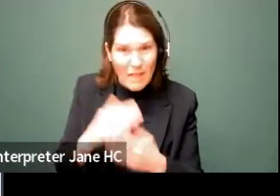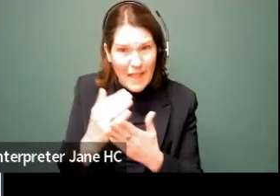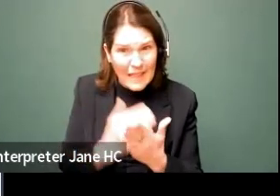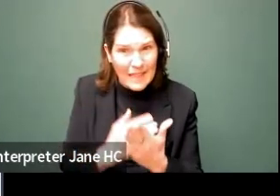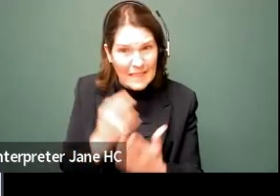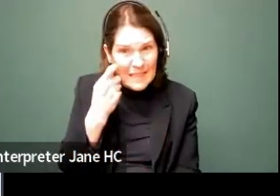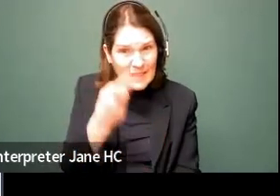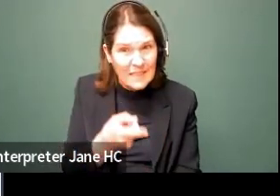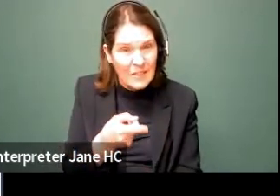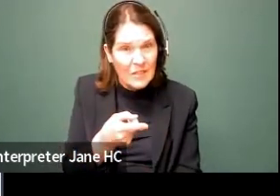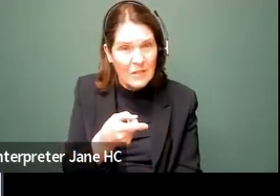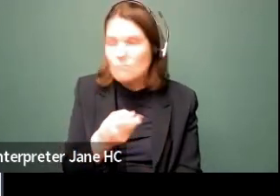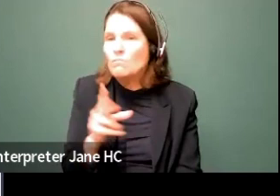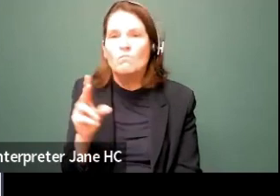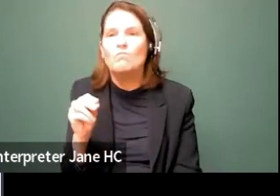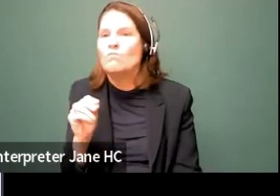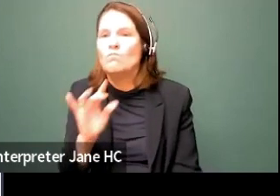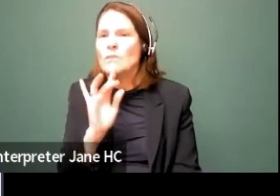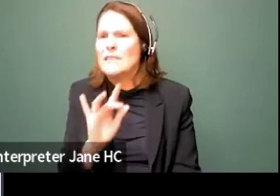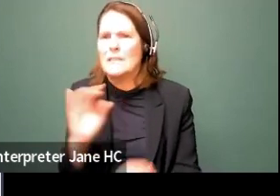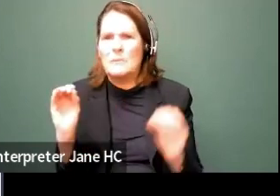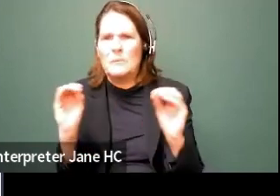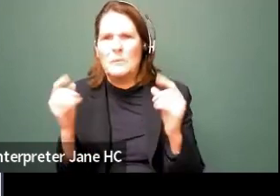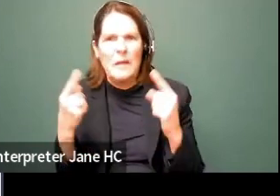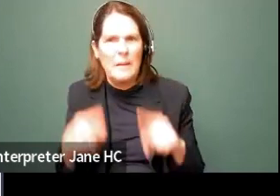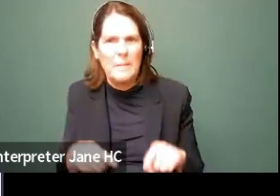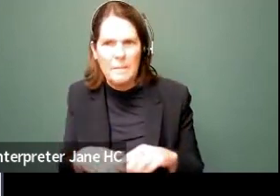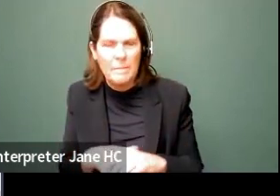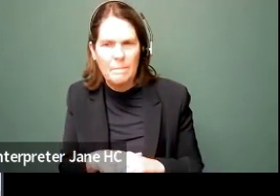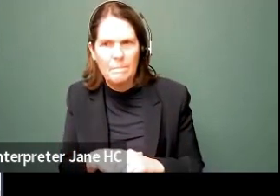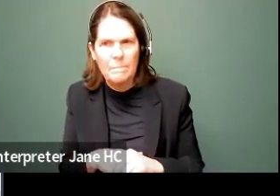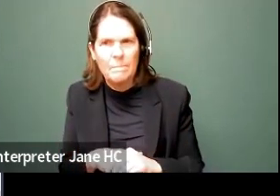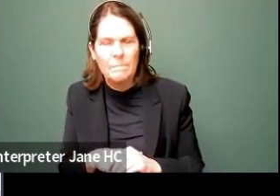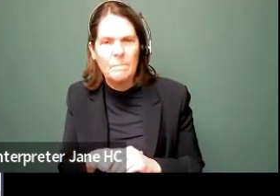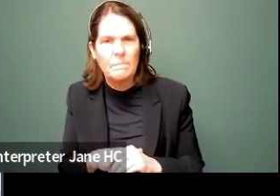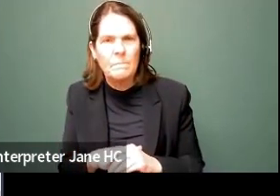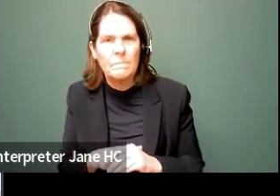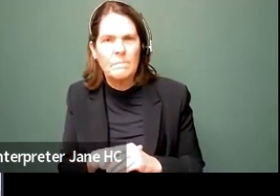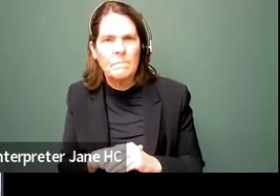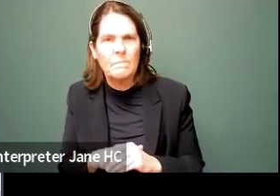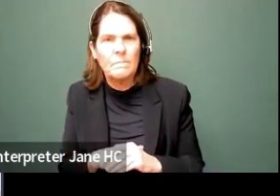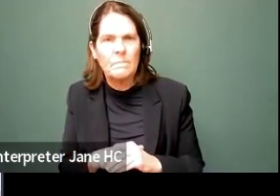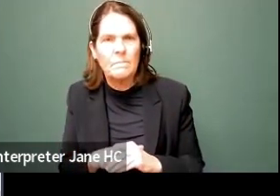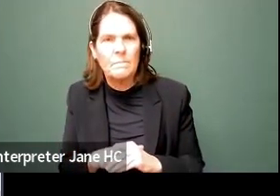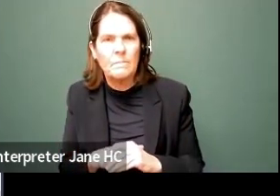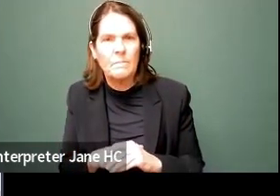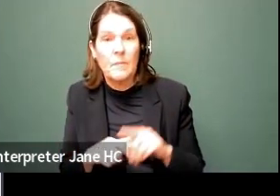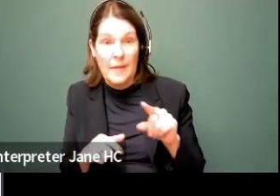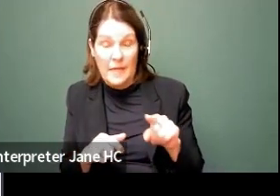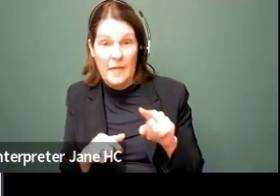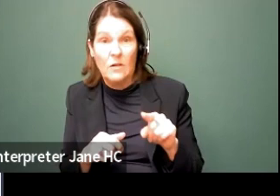On this list, they are not, Huh. but you can click